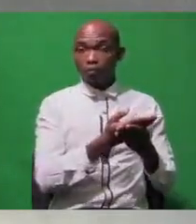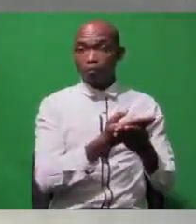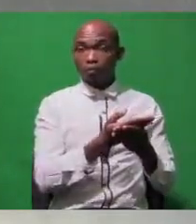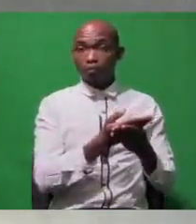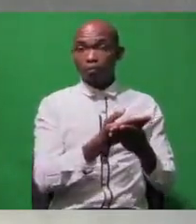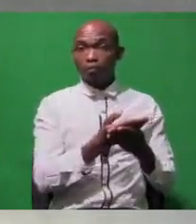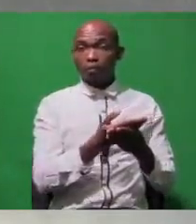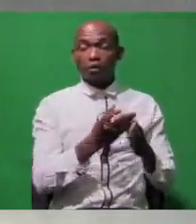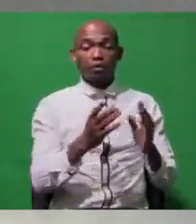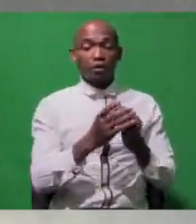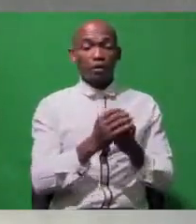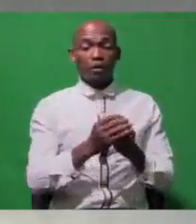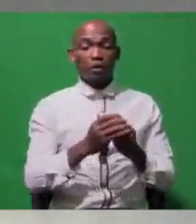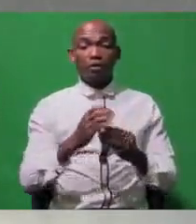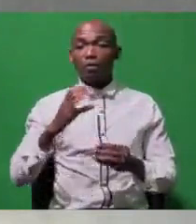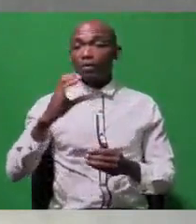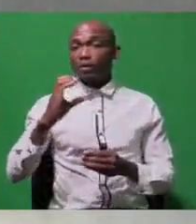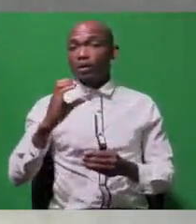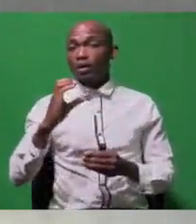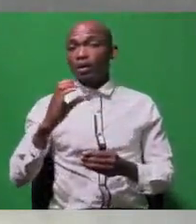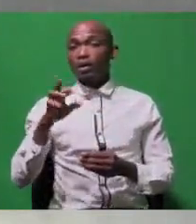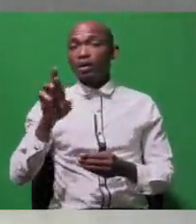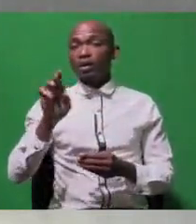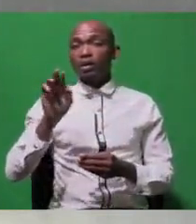and a creditors account.